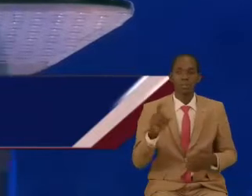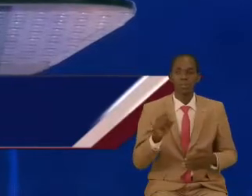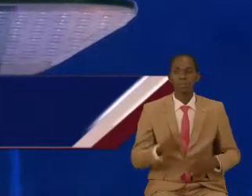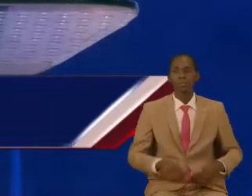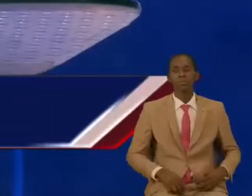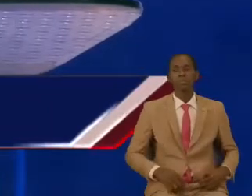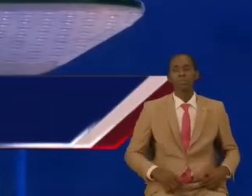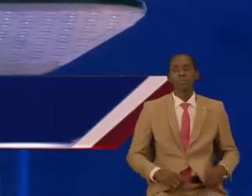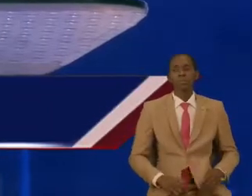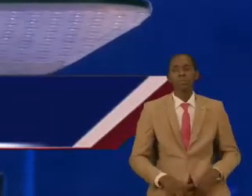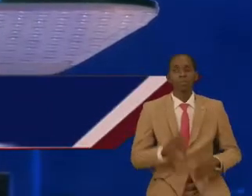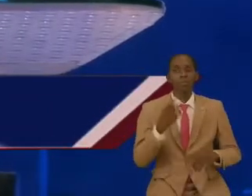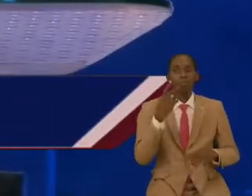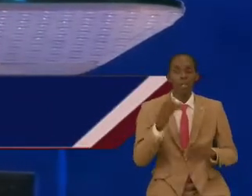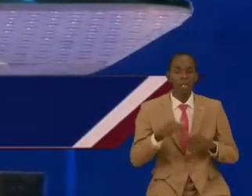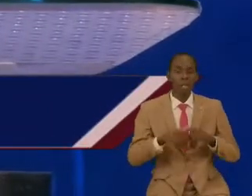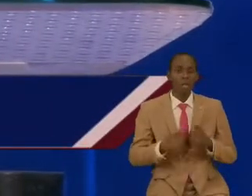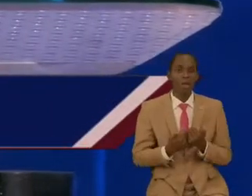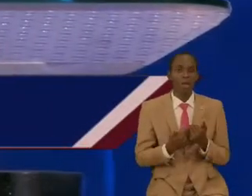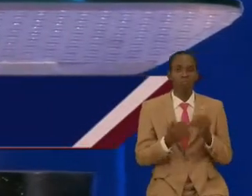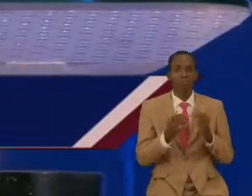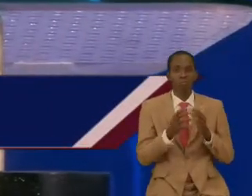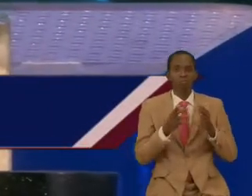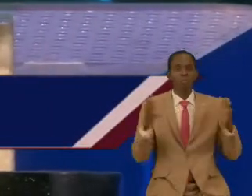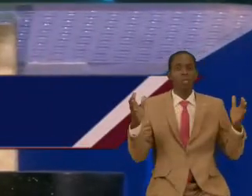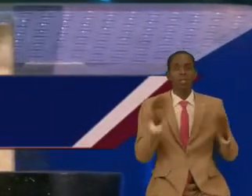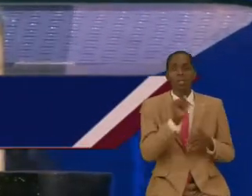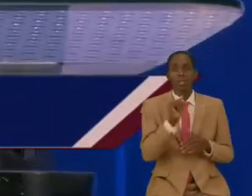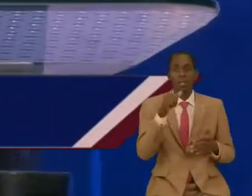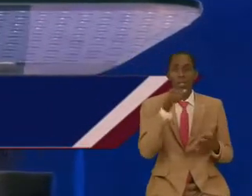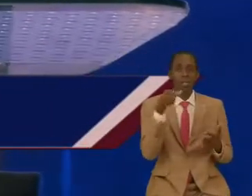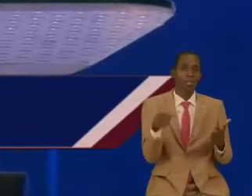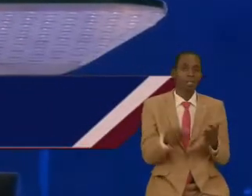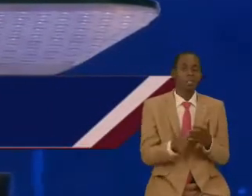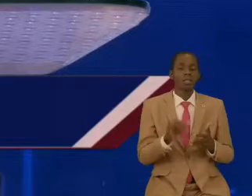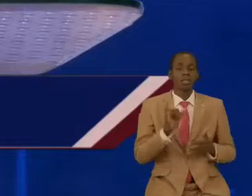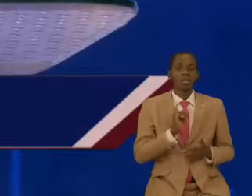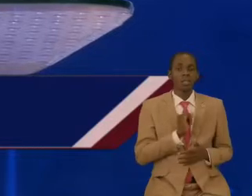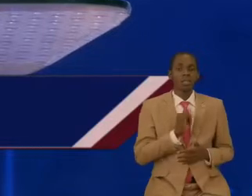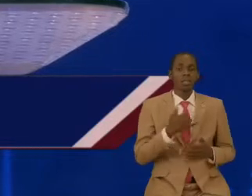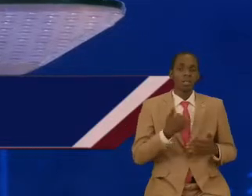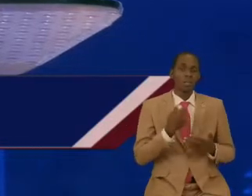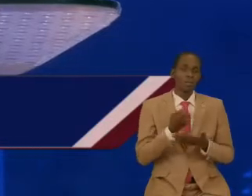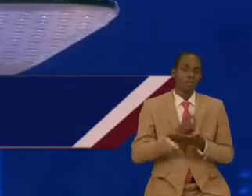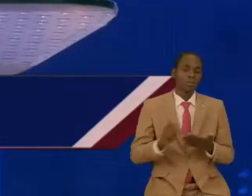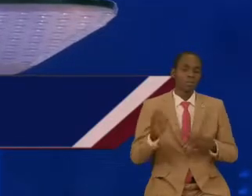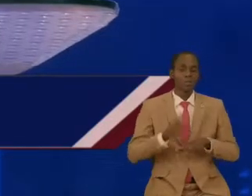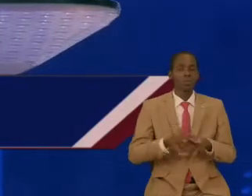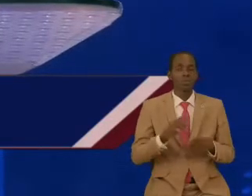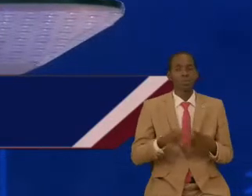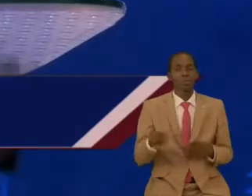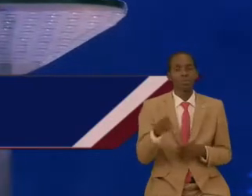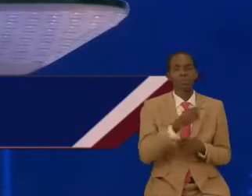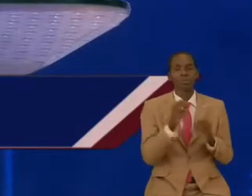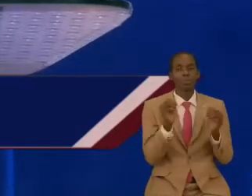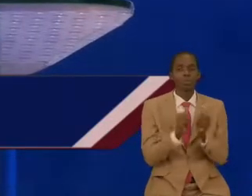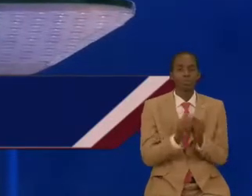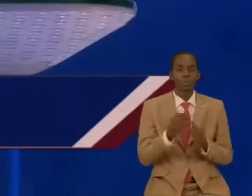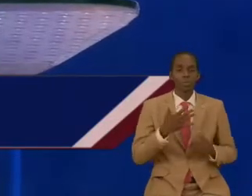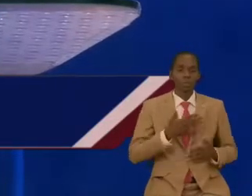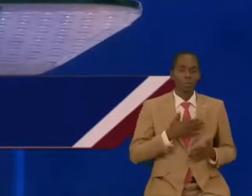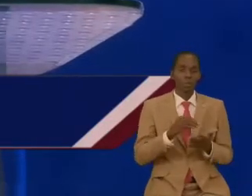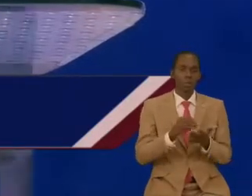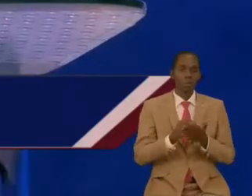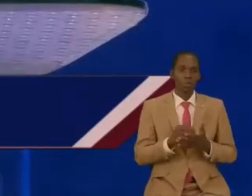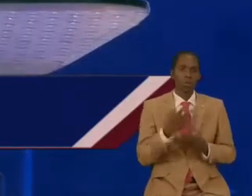11. You see how large a letter I have written unto you with mine own